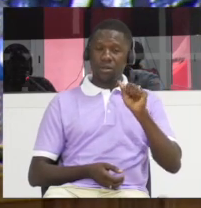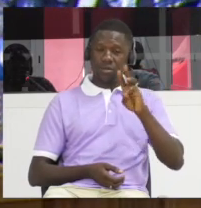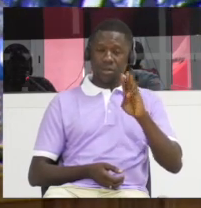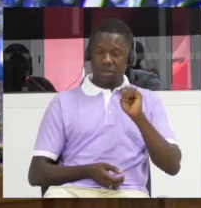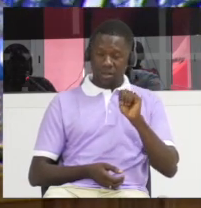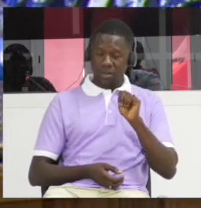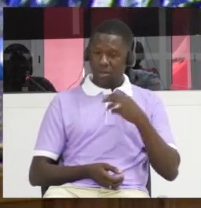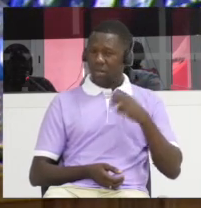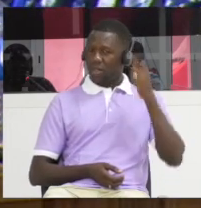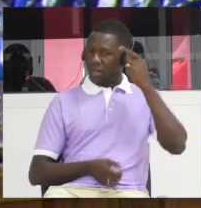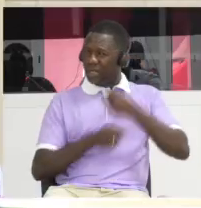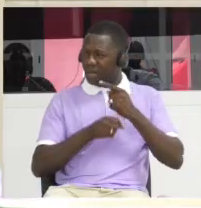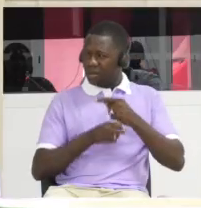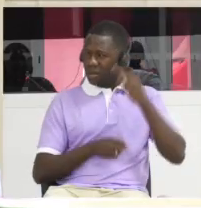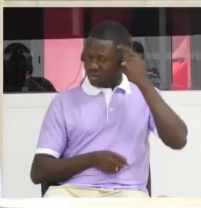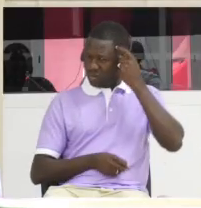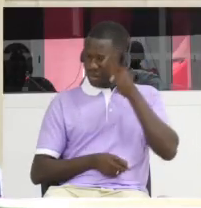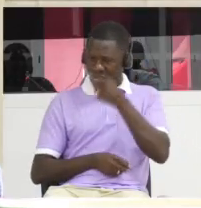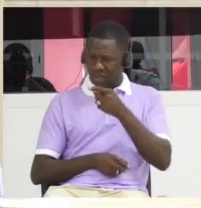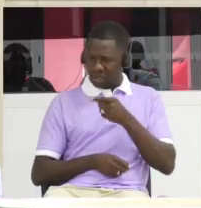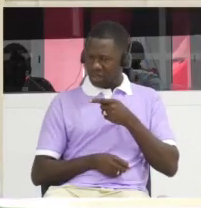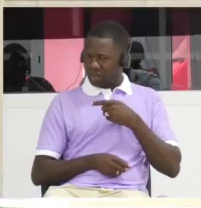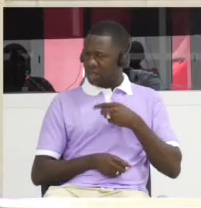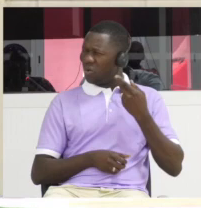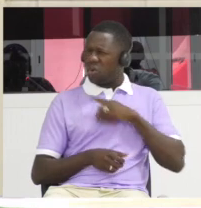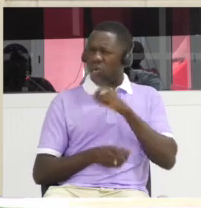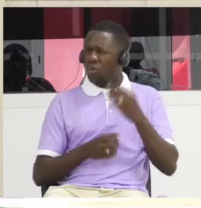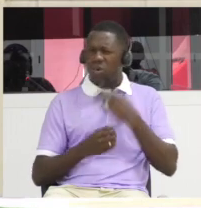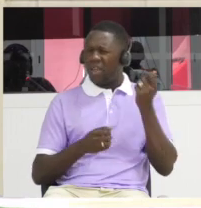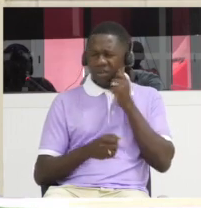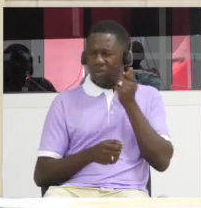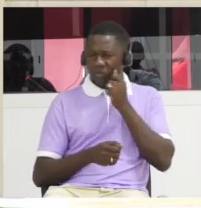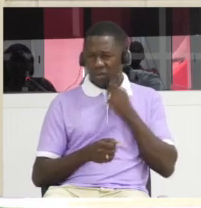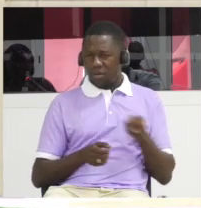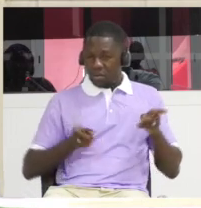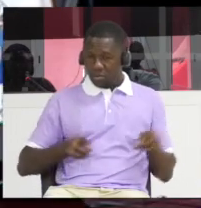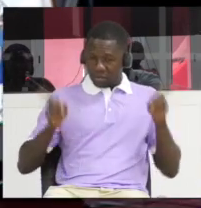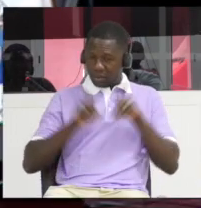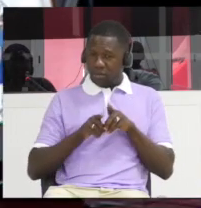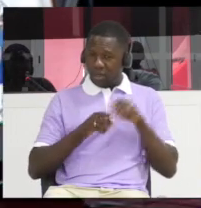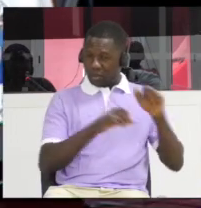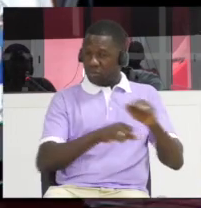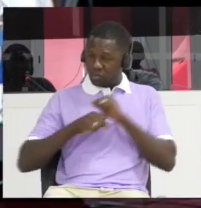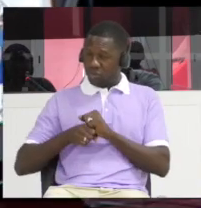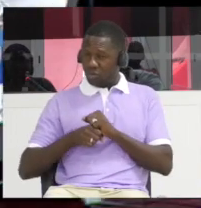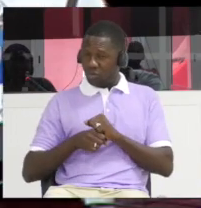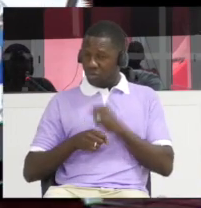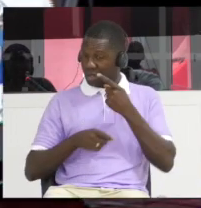it emerged afterwards. Much afterwards. Yeah. Not. So